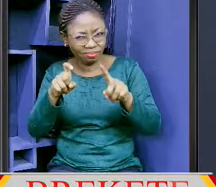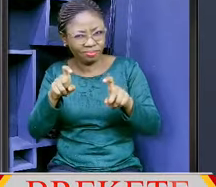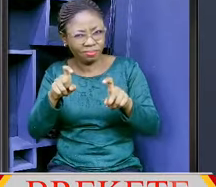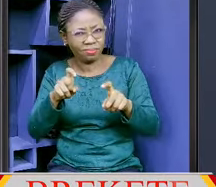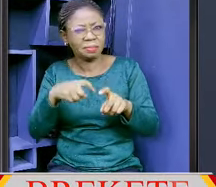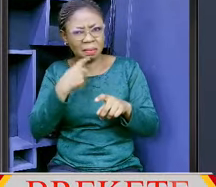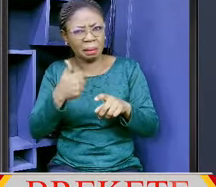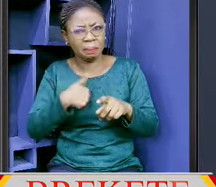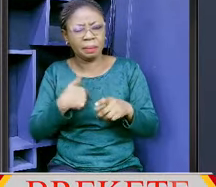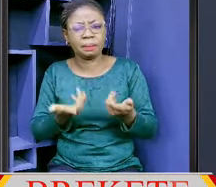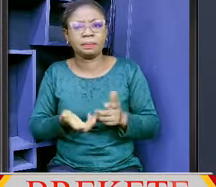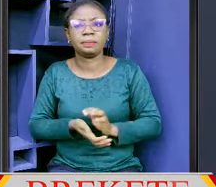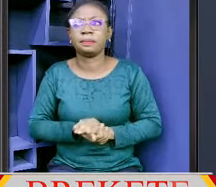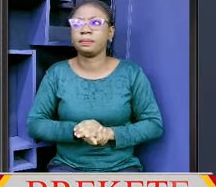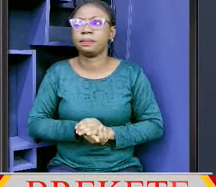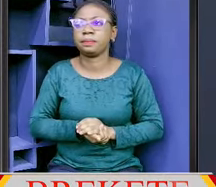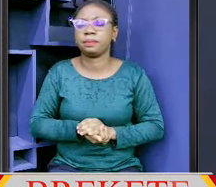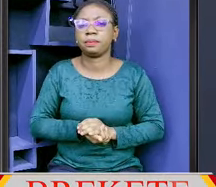me.